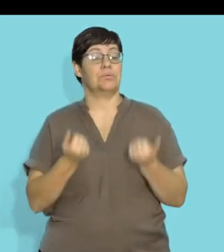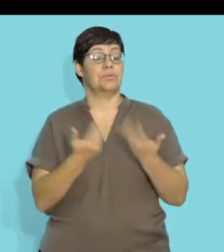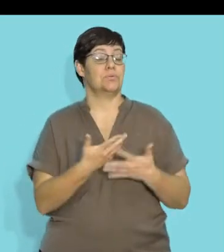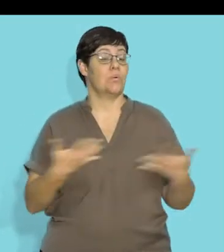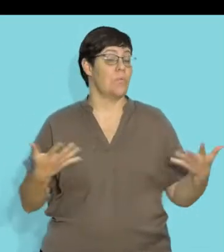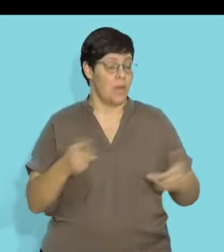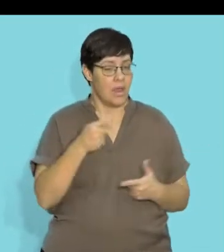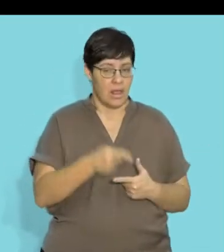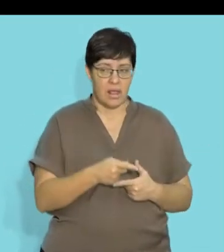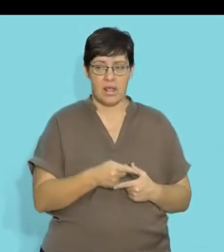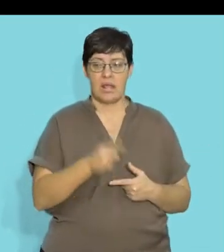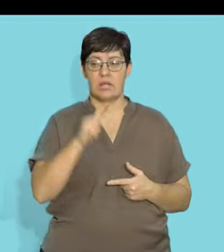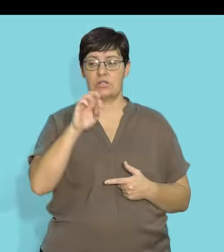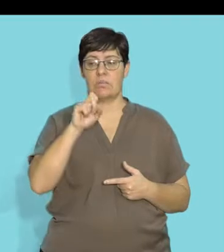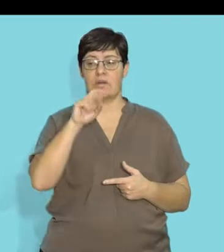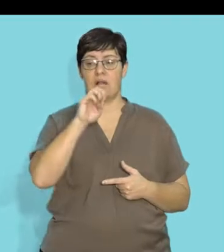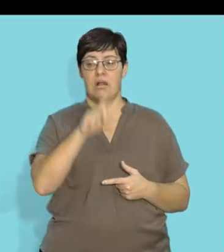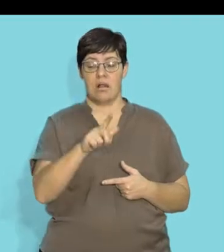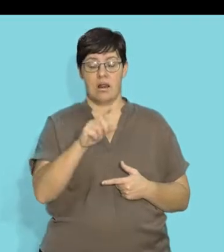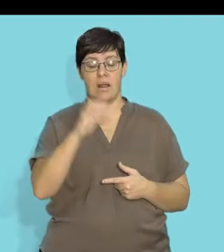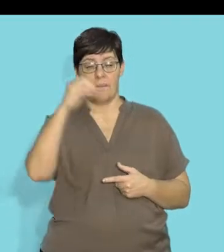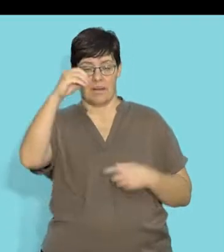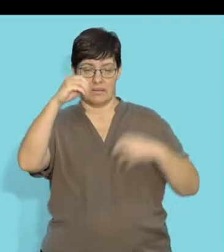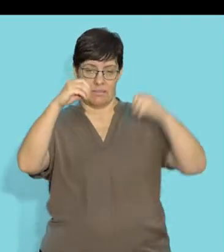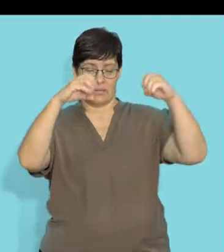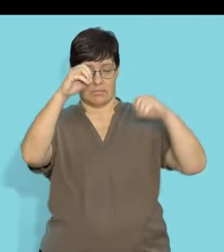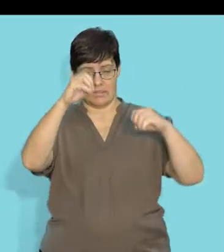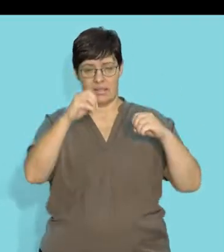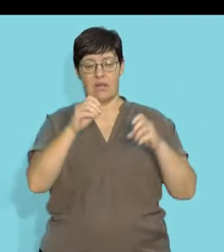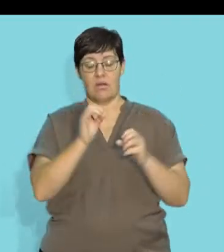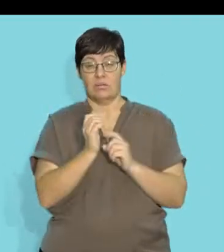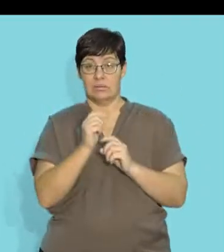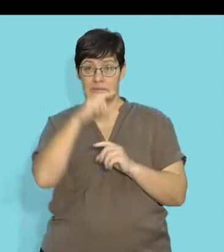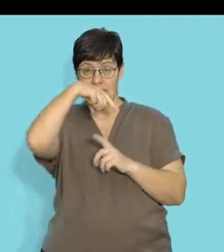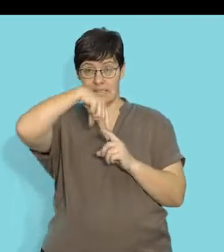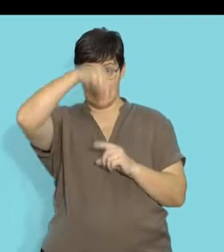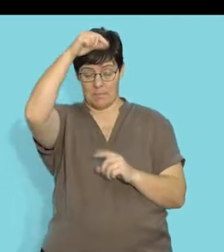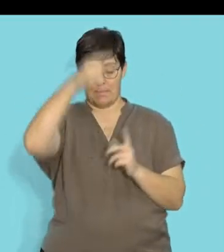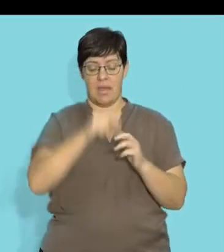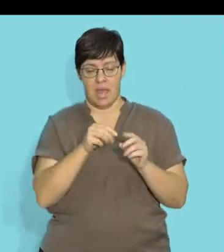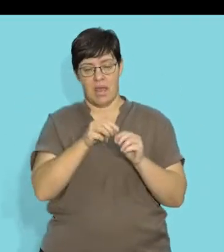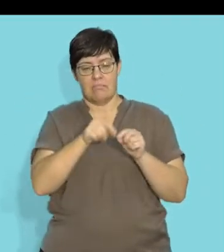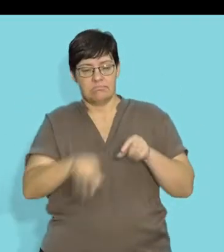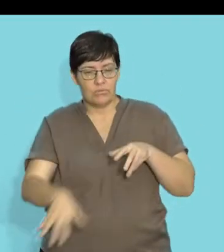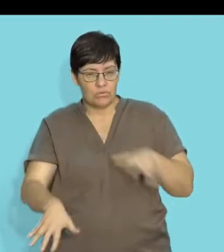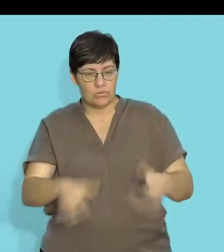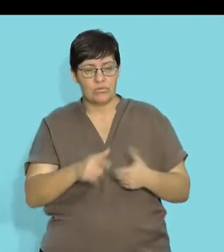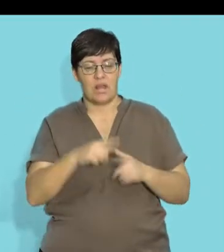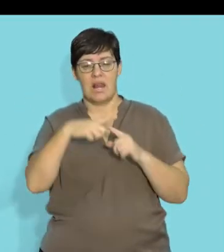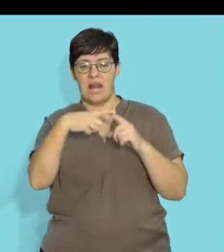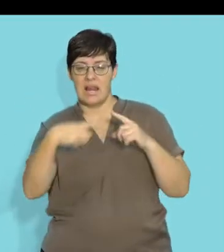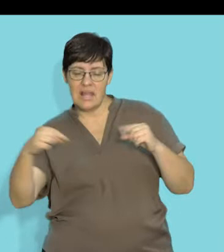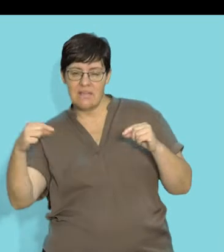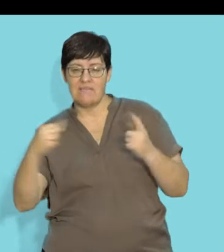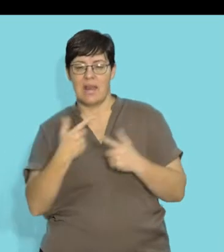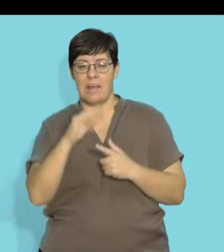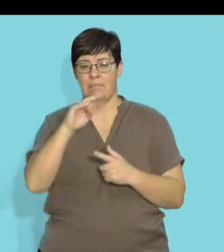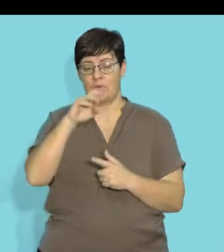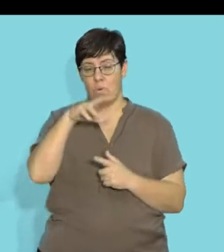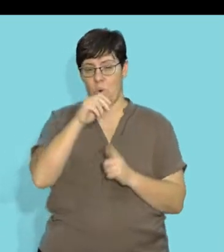in the terminal buds of the stems and roots, as well as in the young leaves and in the embryo in the